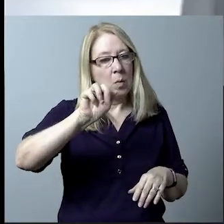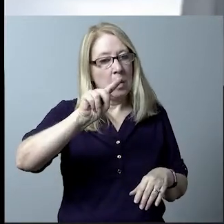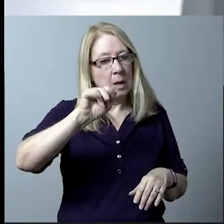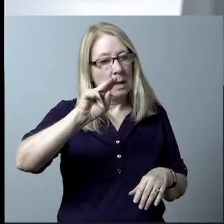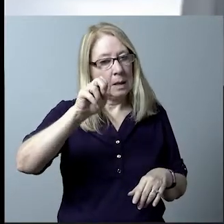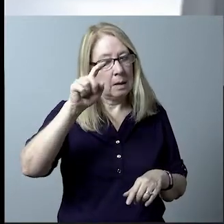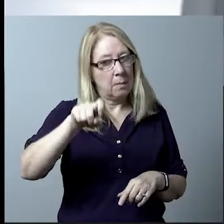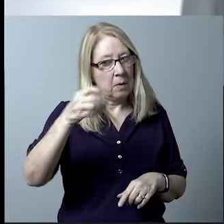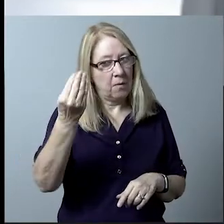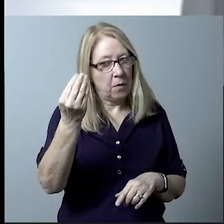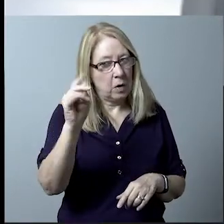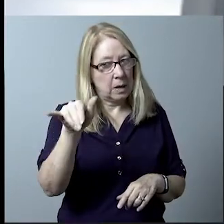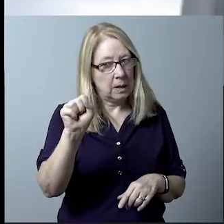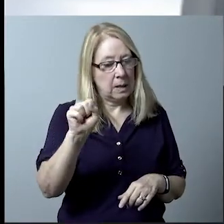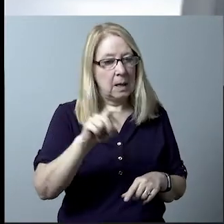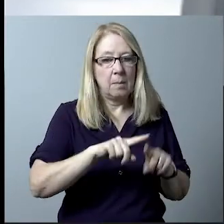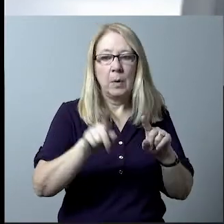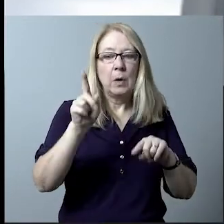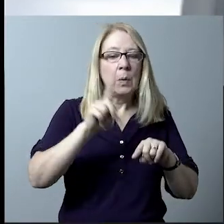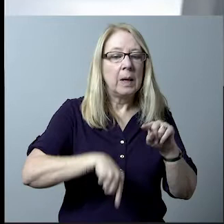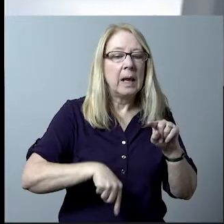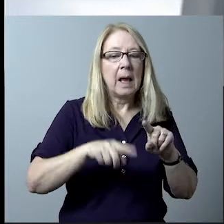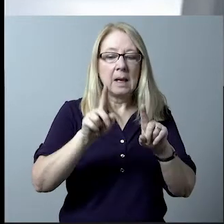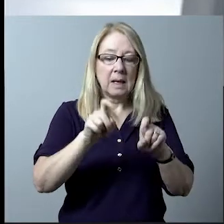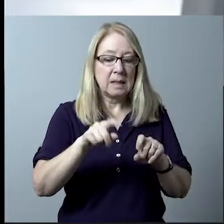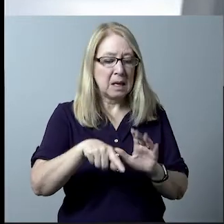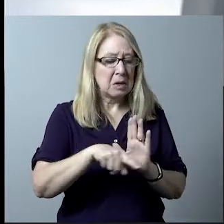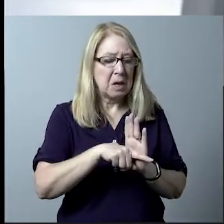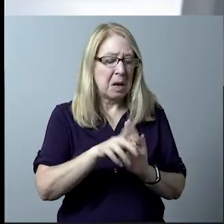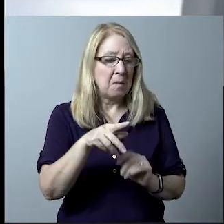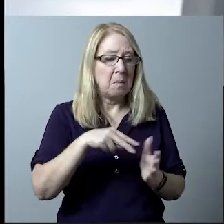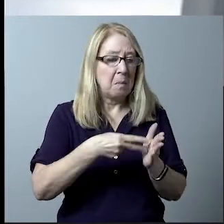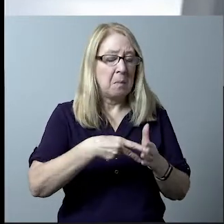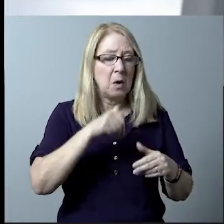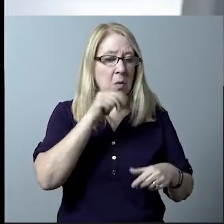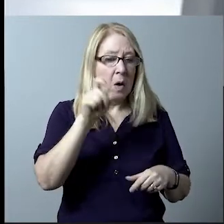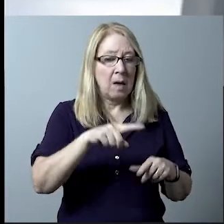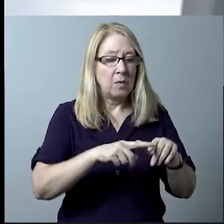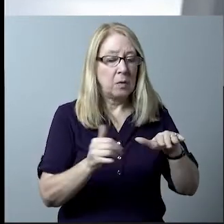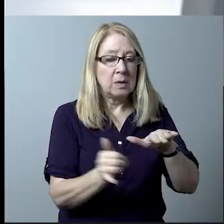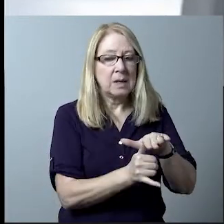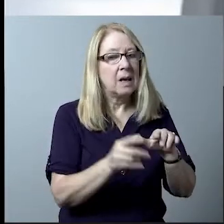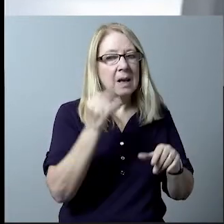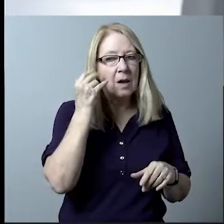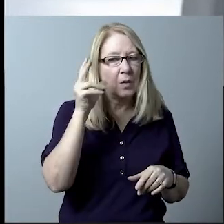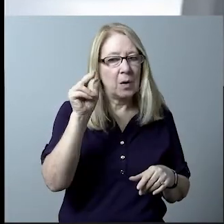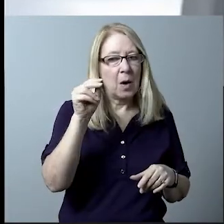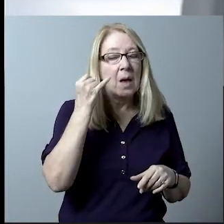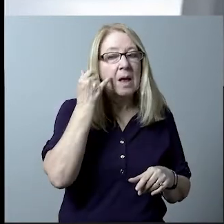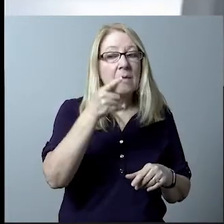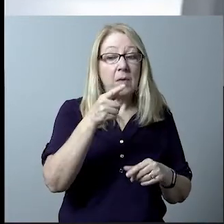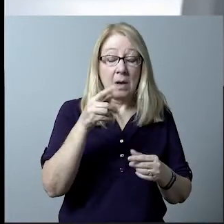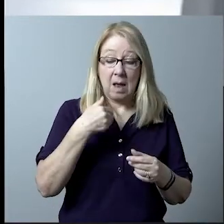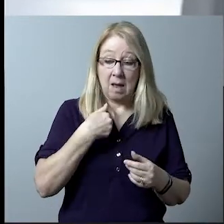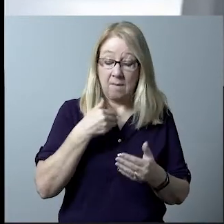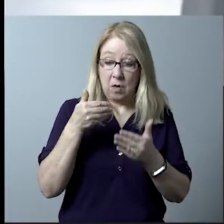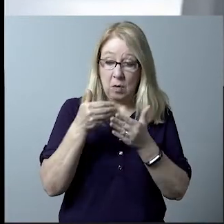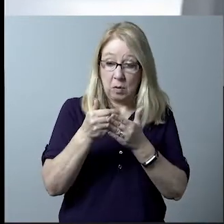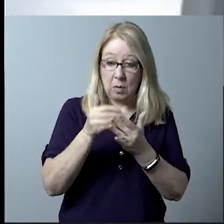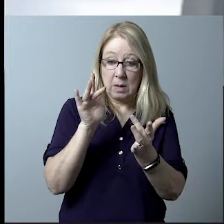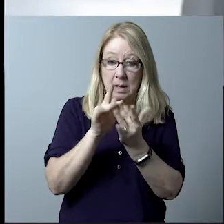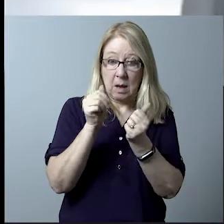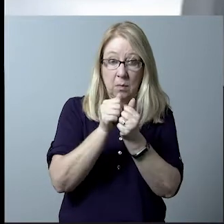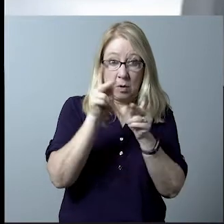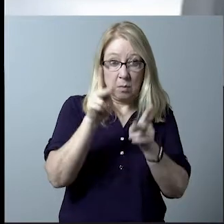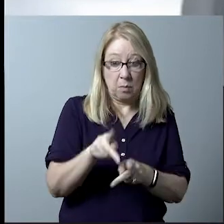days versus quarantine for 14, but you cannot test out of a quarantine. So if you were a close contact to